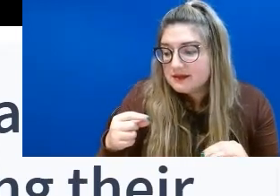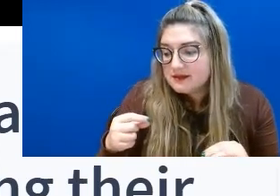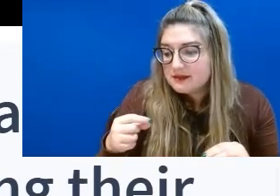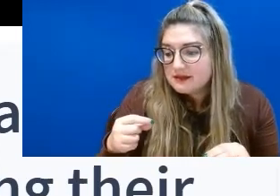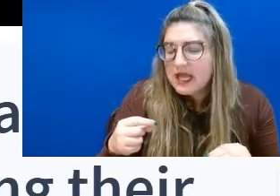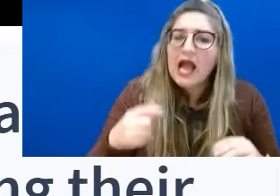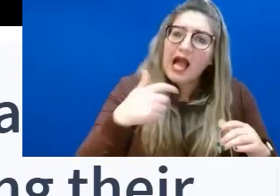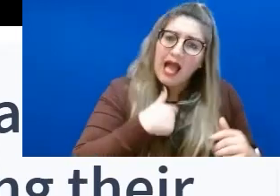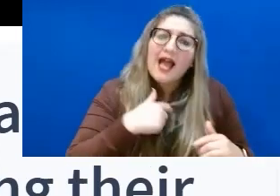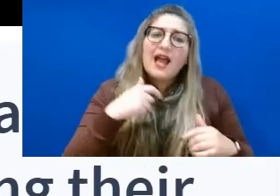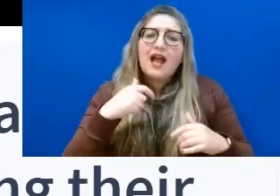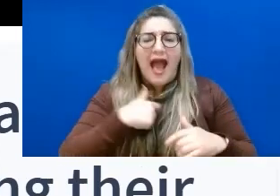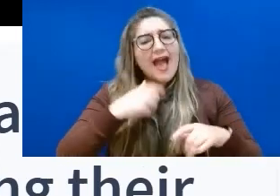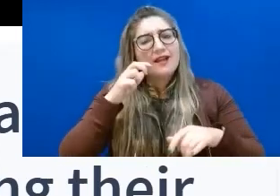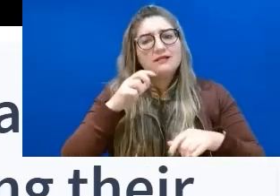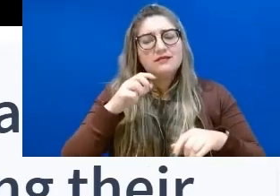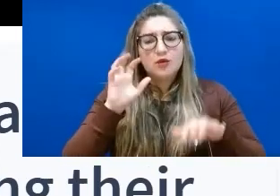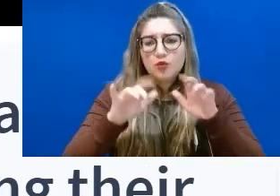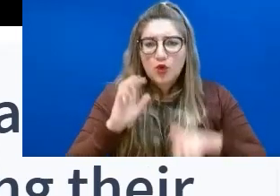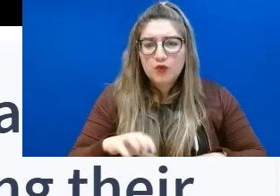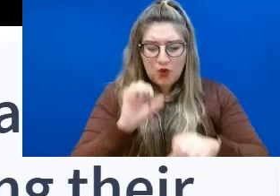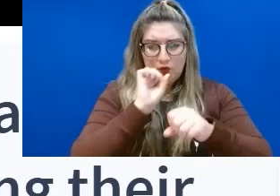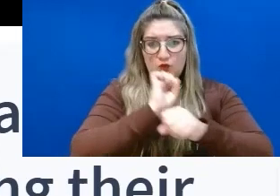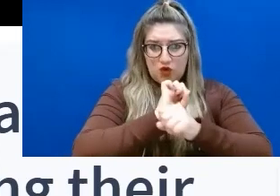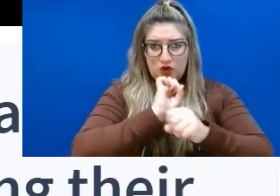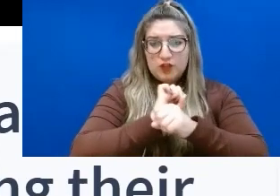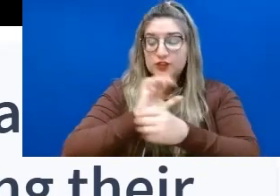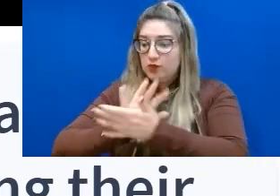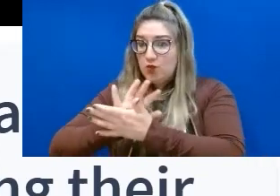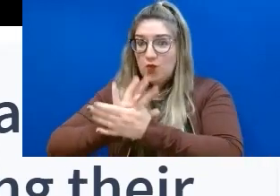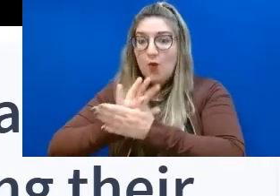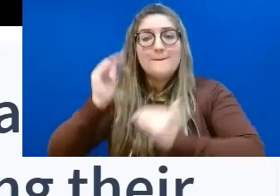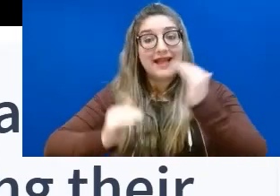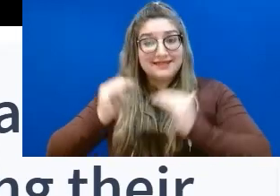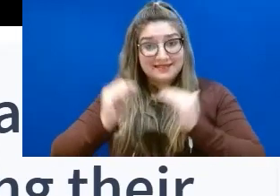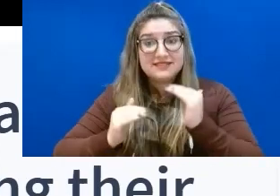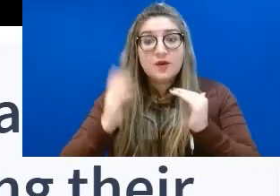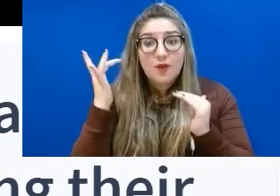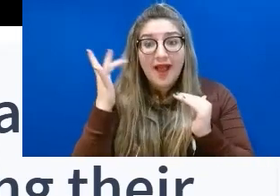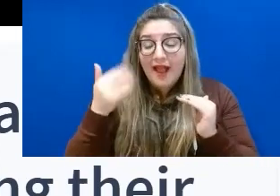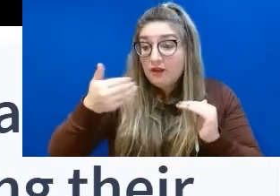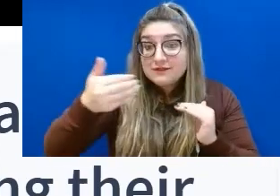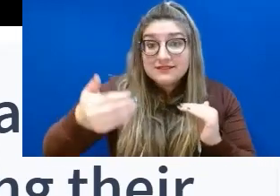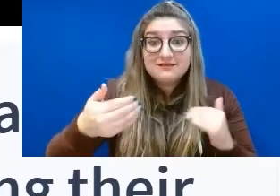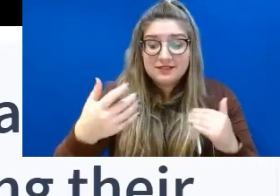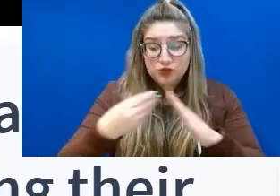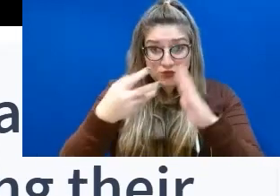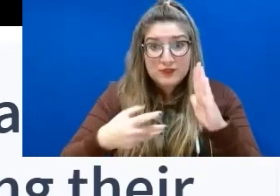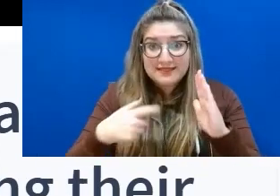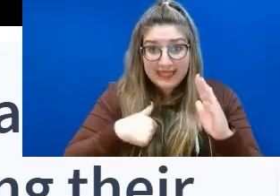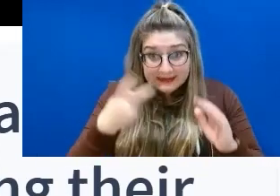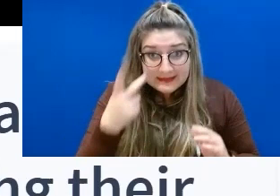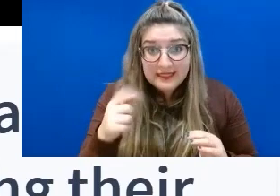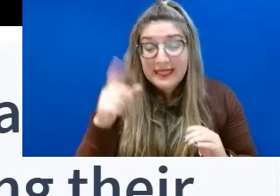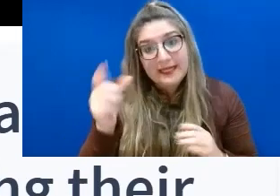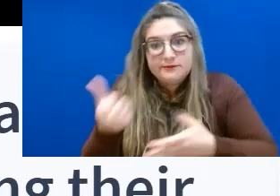balance because it ties into money, and so oftentimes I'll get students who obviously need to prioritize work because that's how